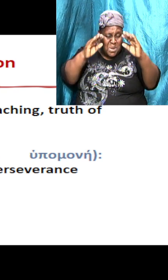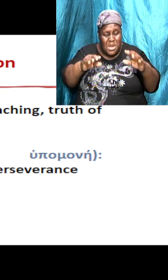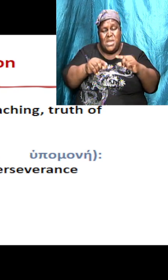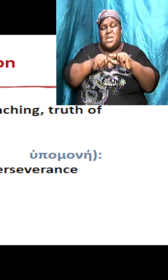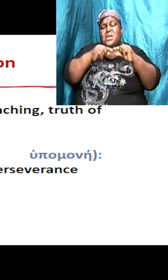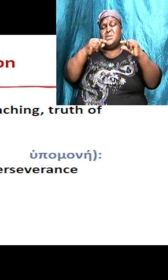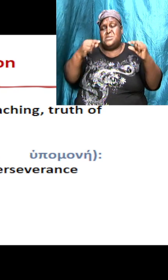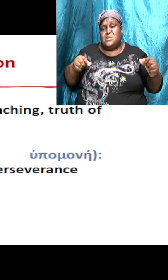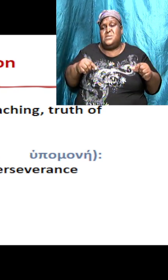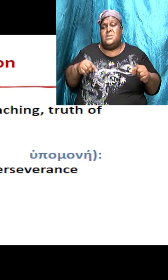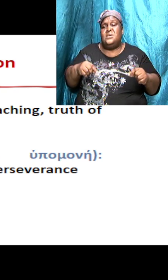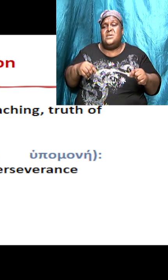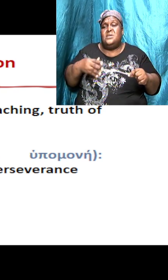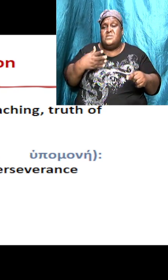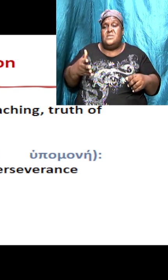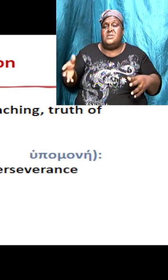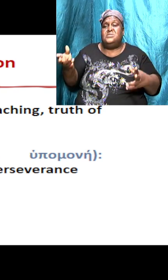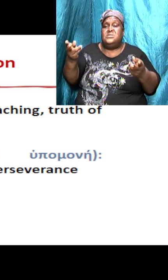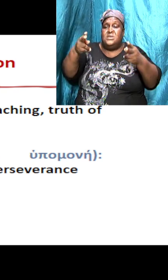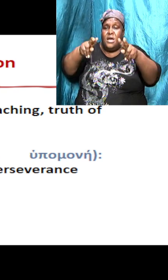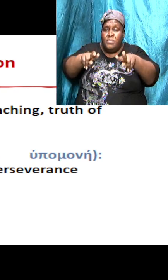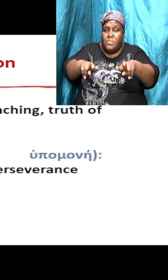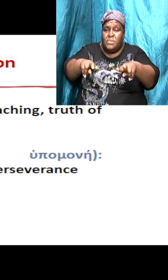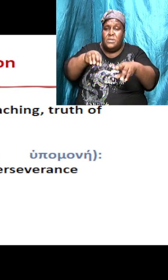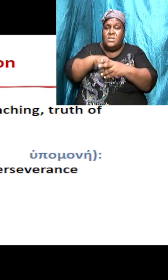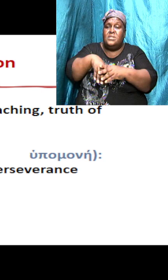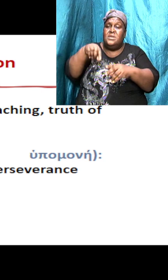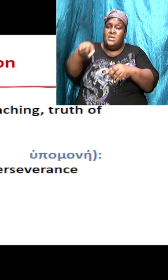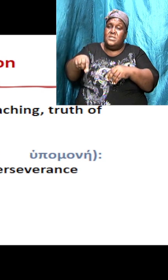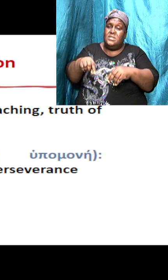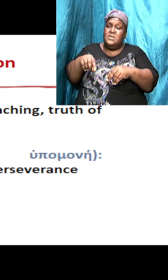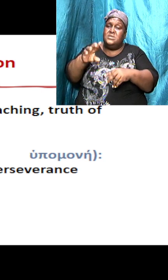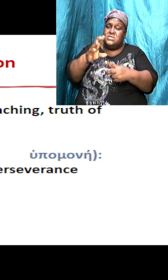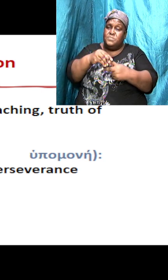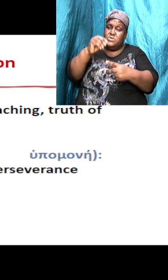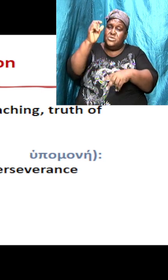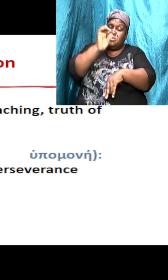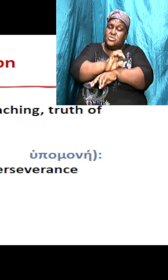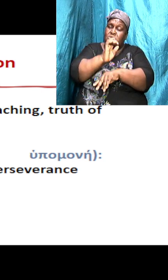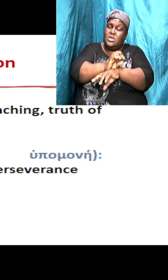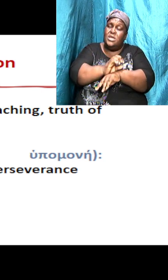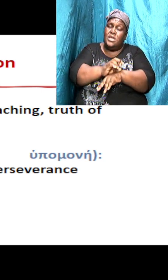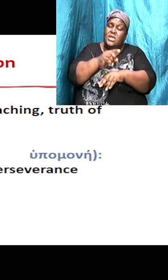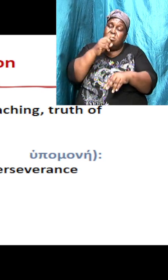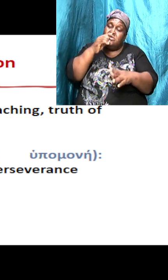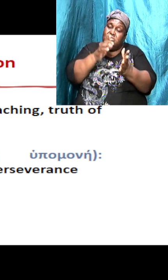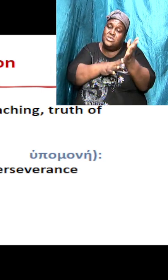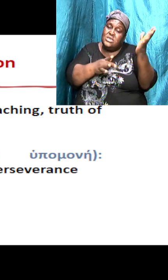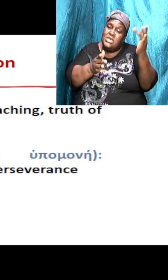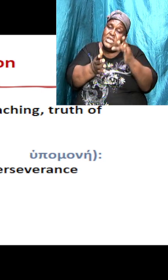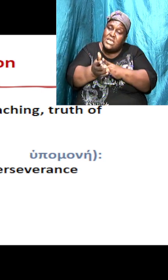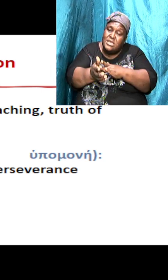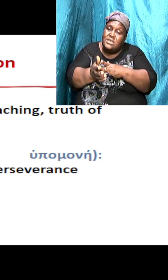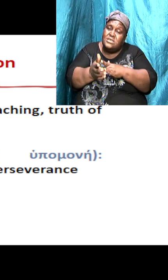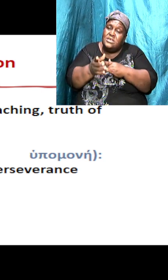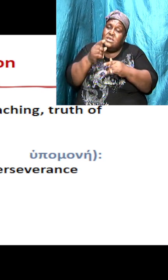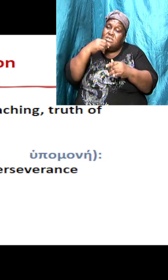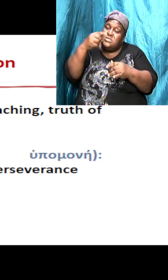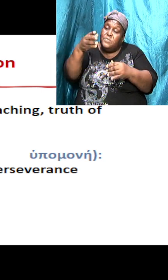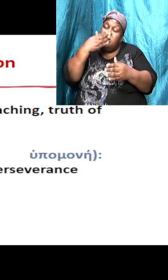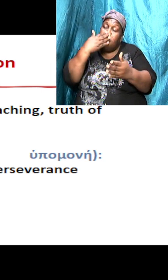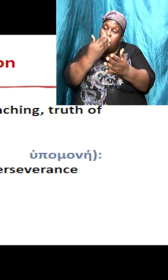happening in this particular church. And Jesus commended them for every one of the things that he